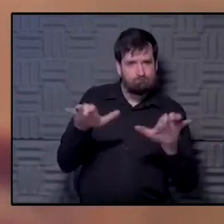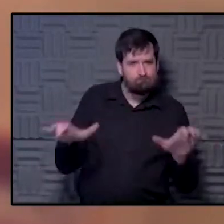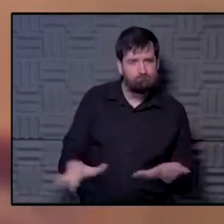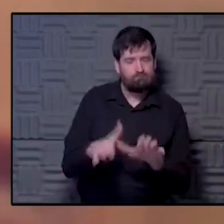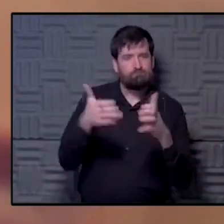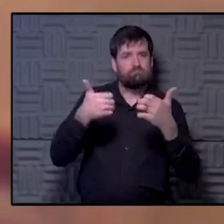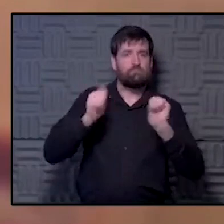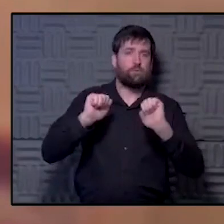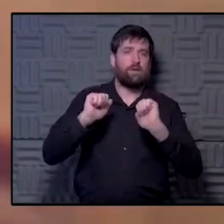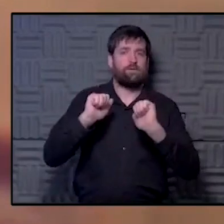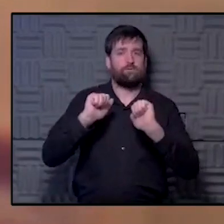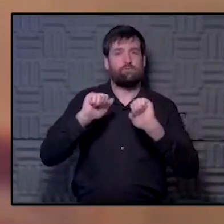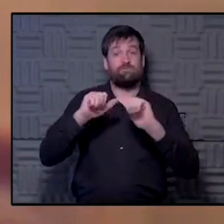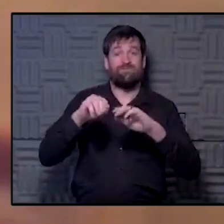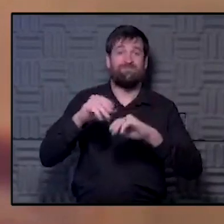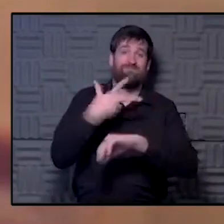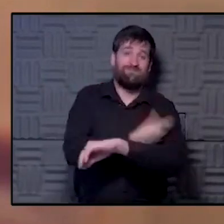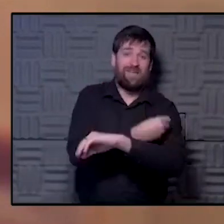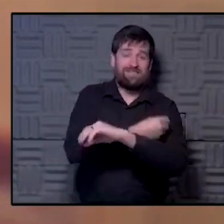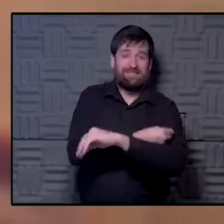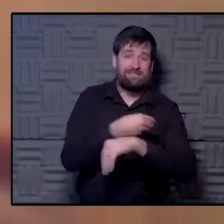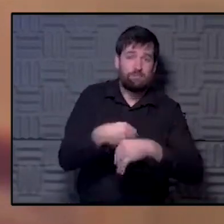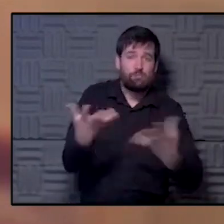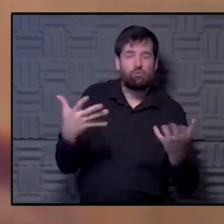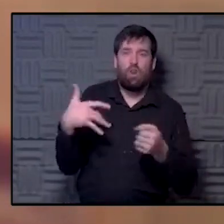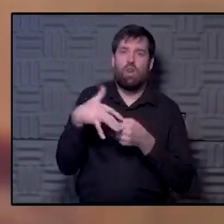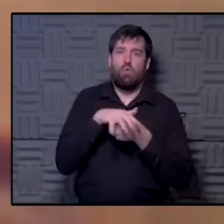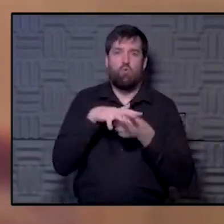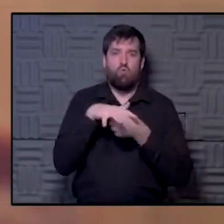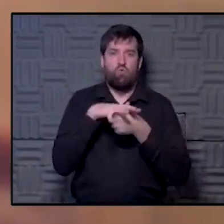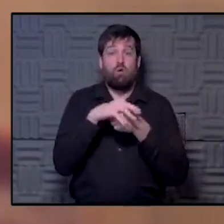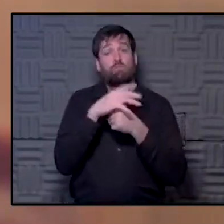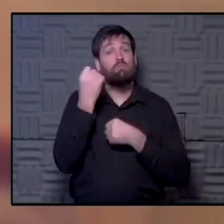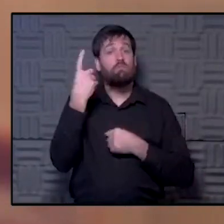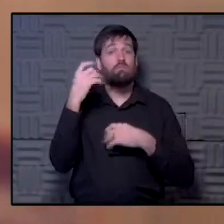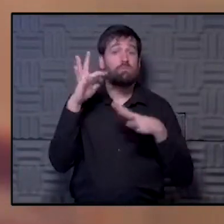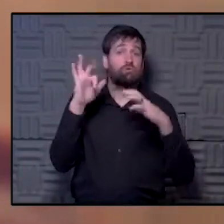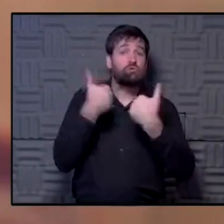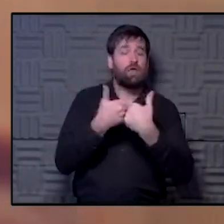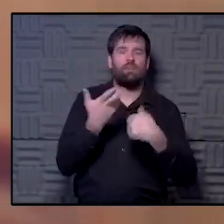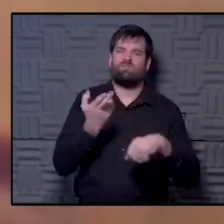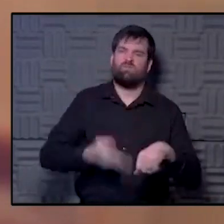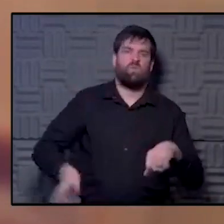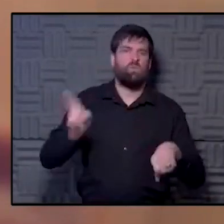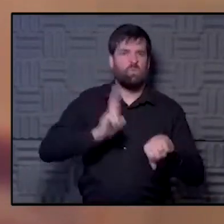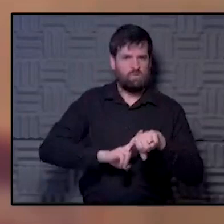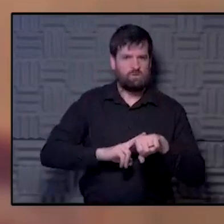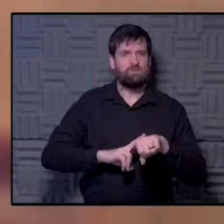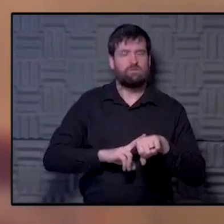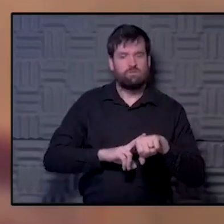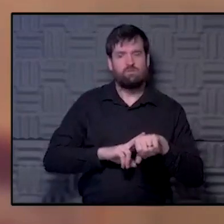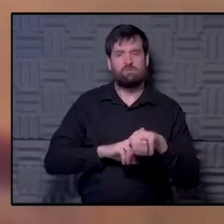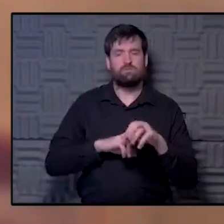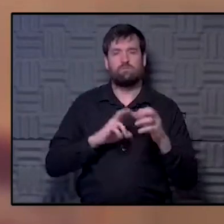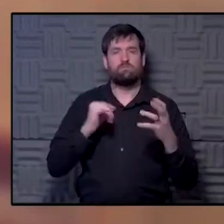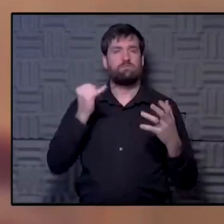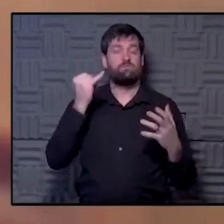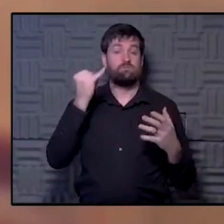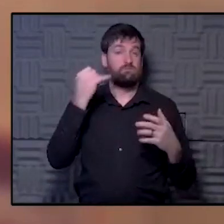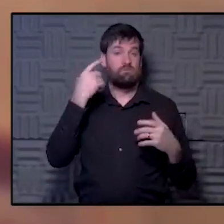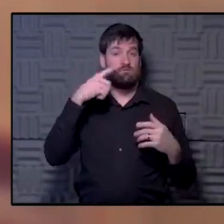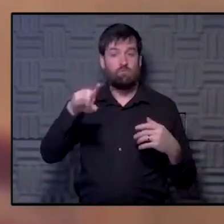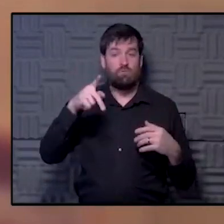to make vaccine distribution as local as possible. The challenge with that, of course, is for the